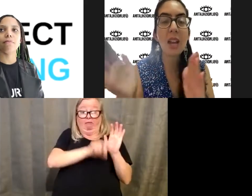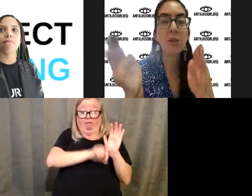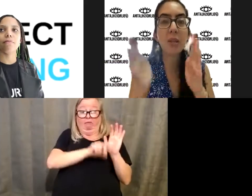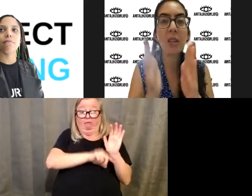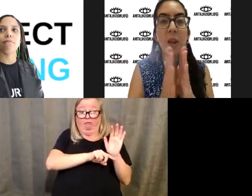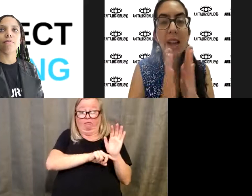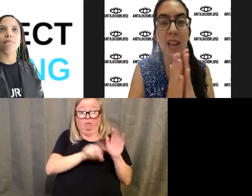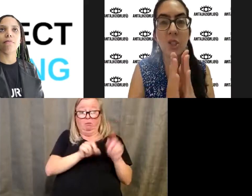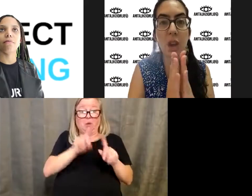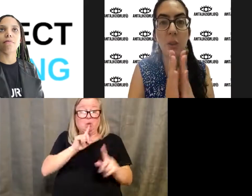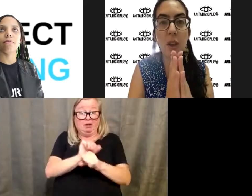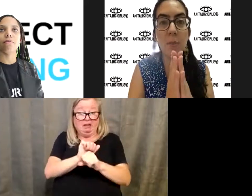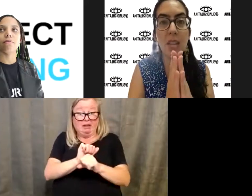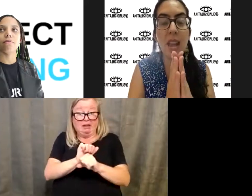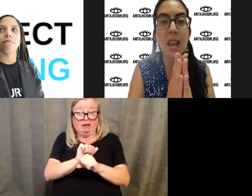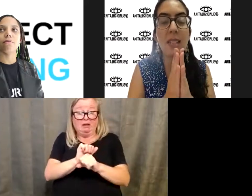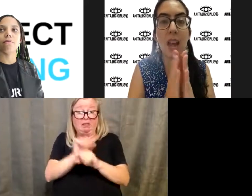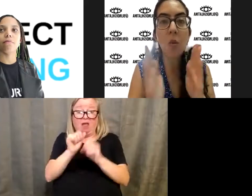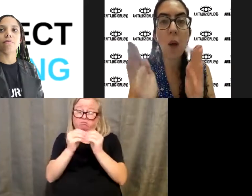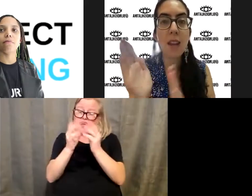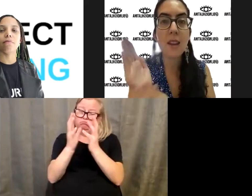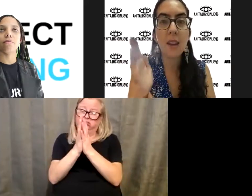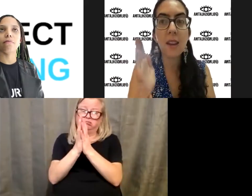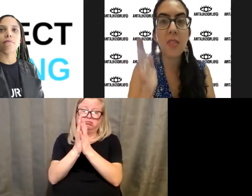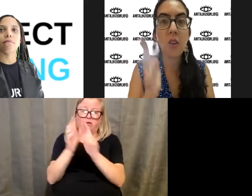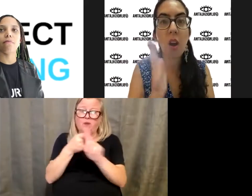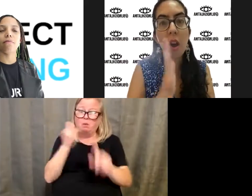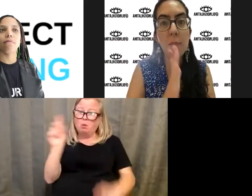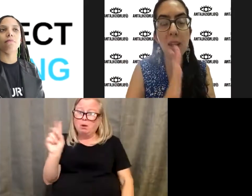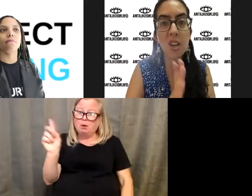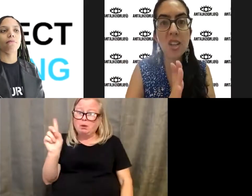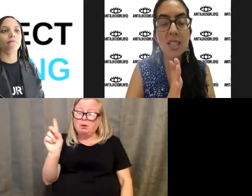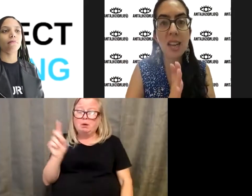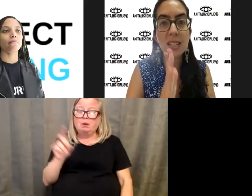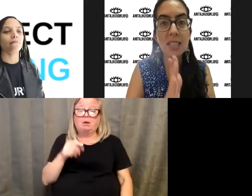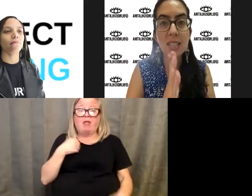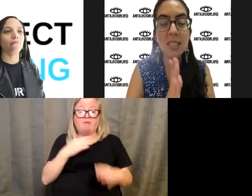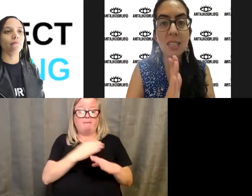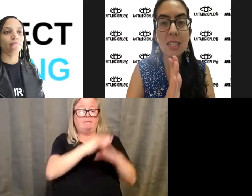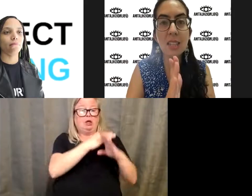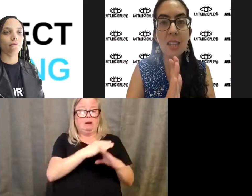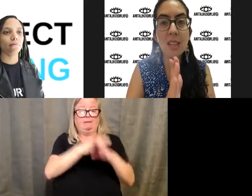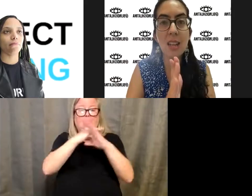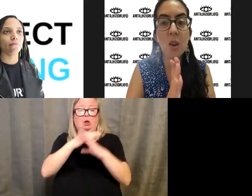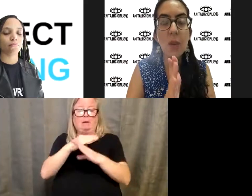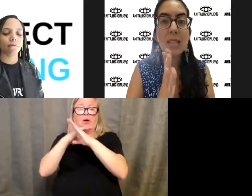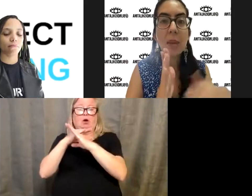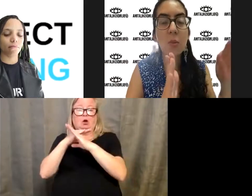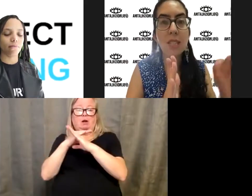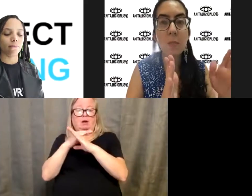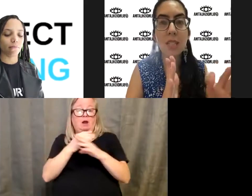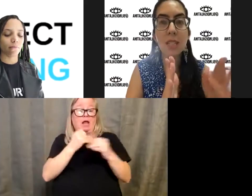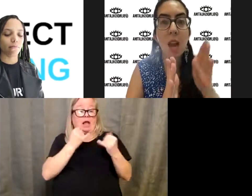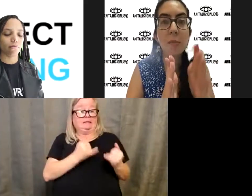And really where that clash comes from is that when there are barriers that exist, when somebody